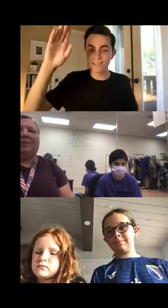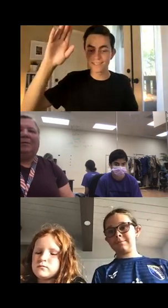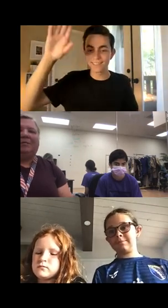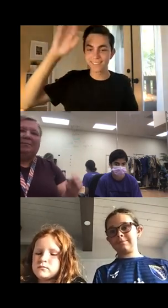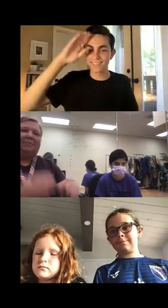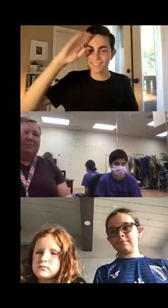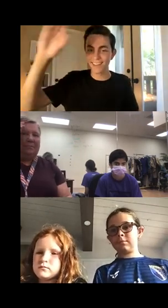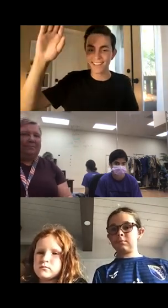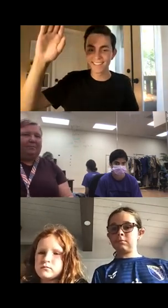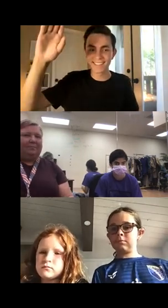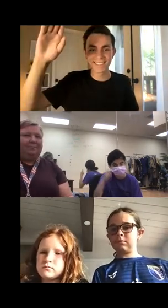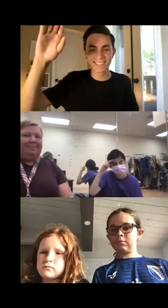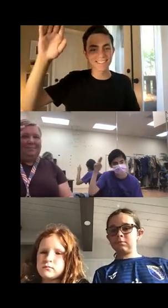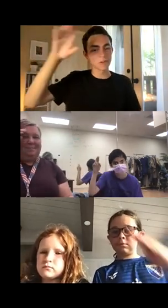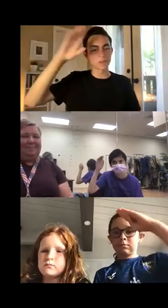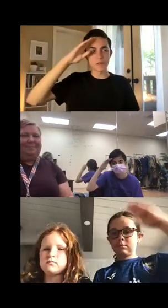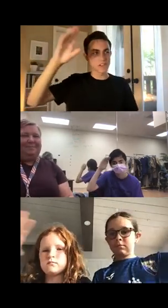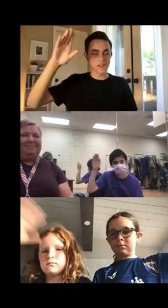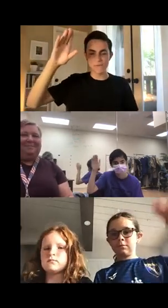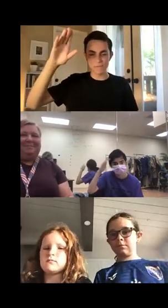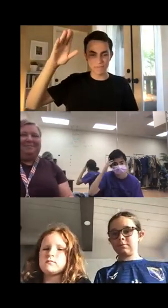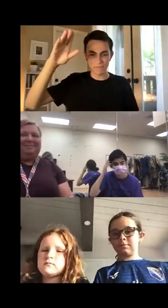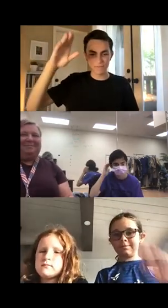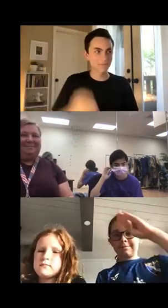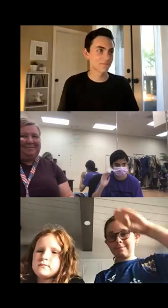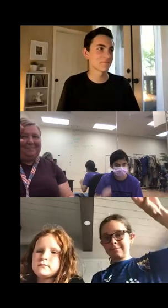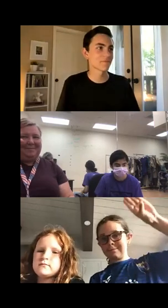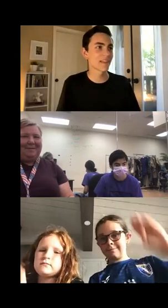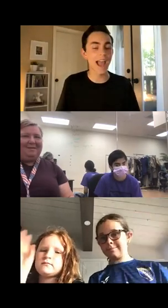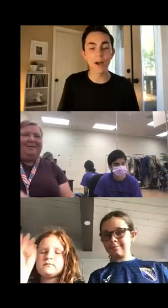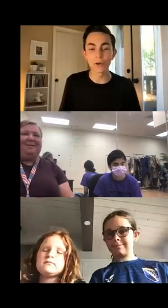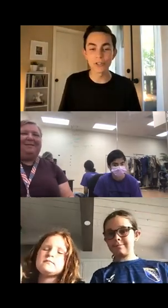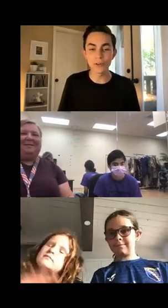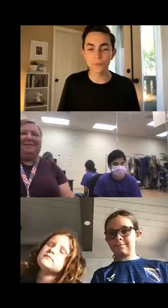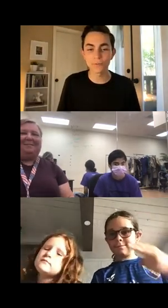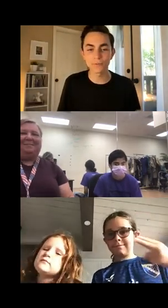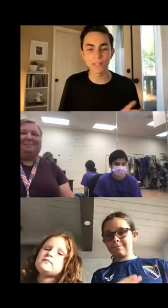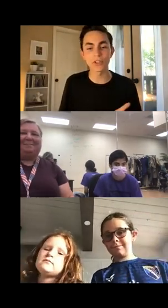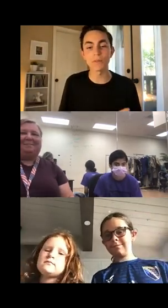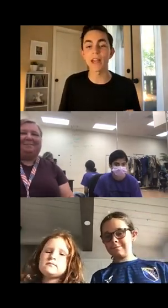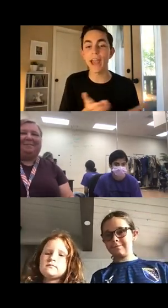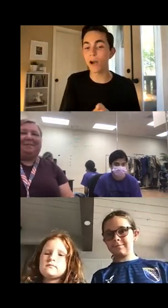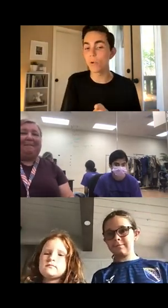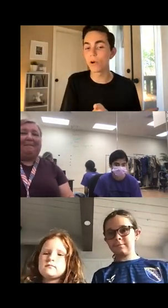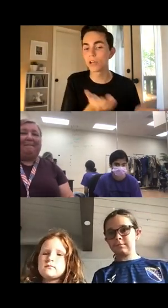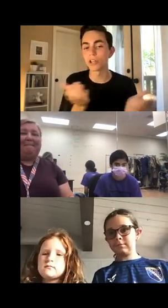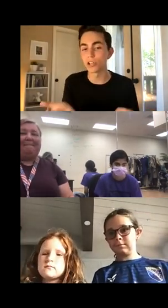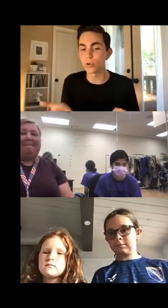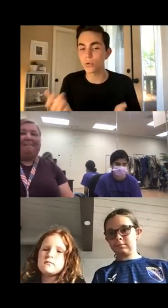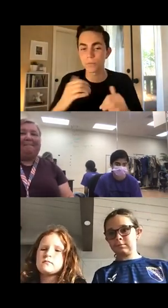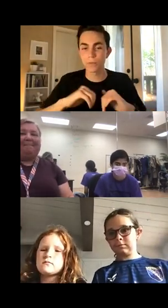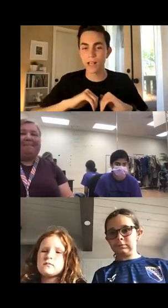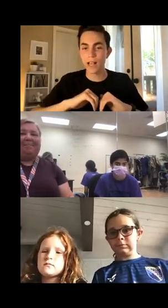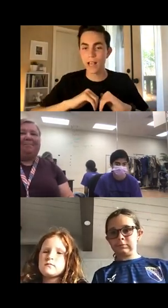Hi, hi, also hello. How are you? That's going to be how